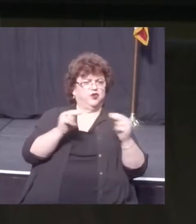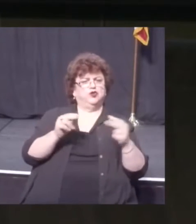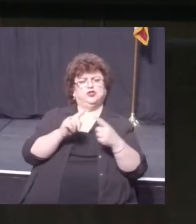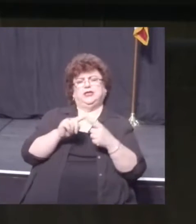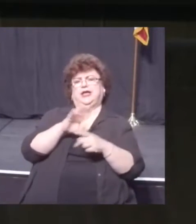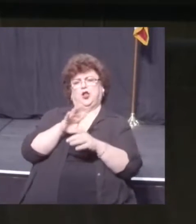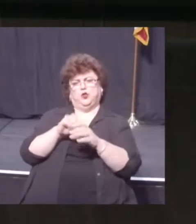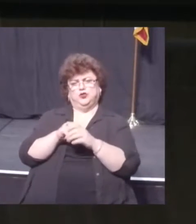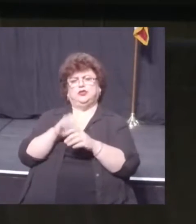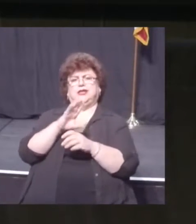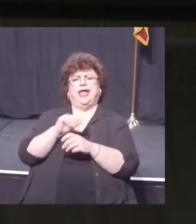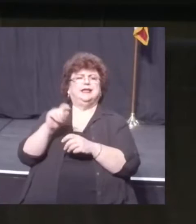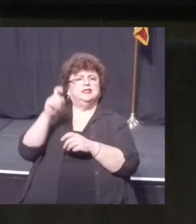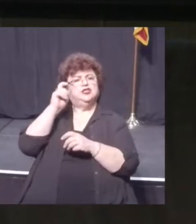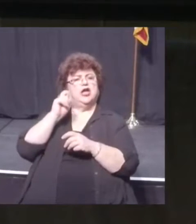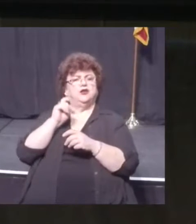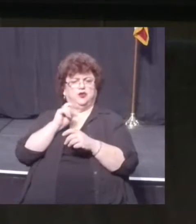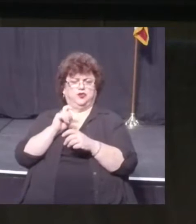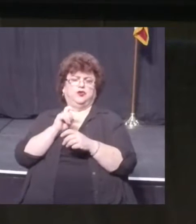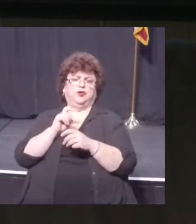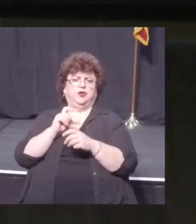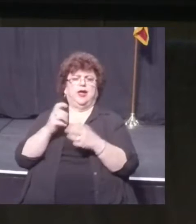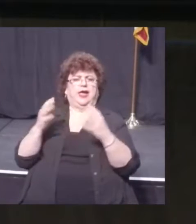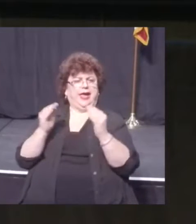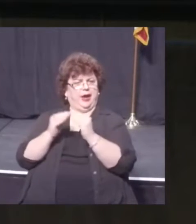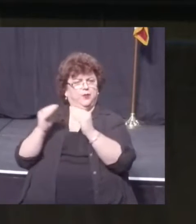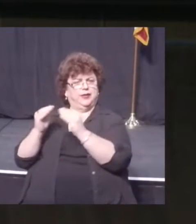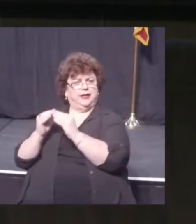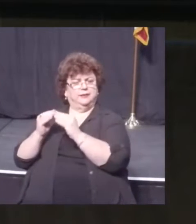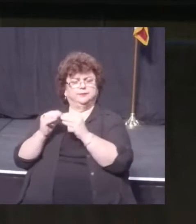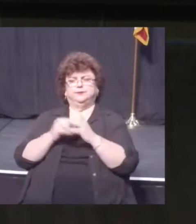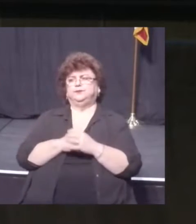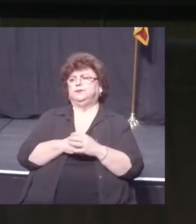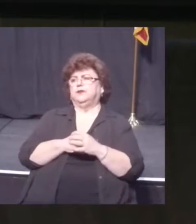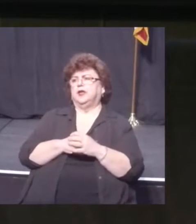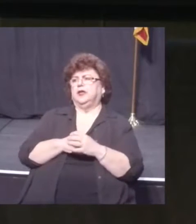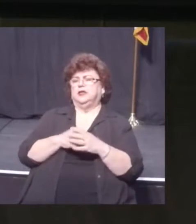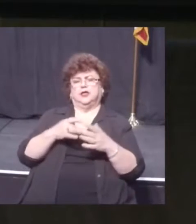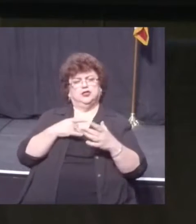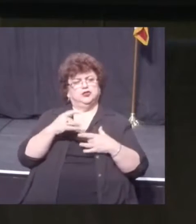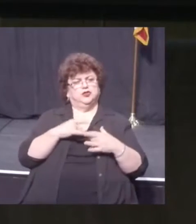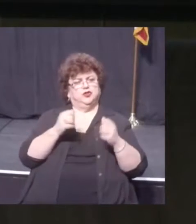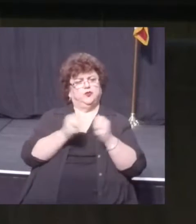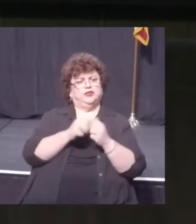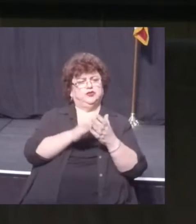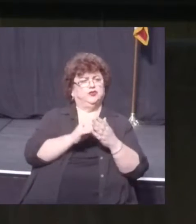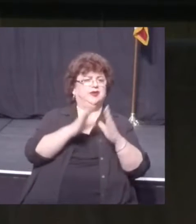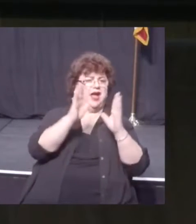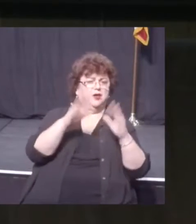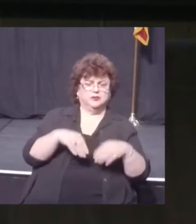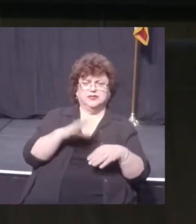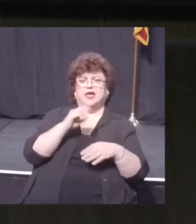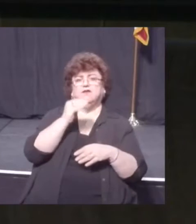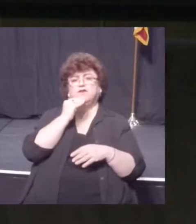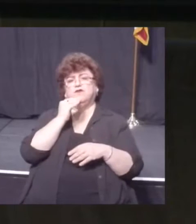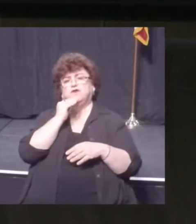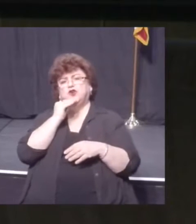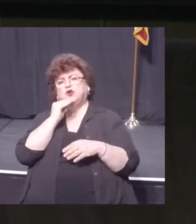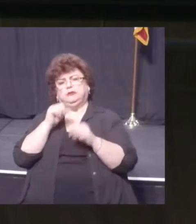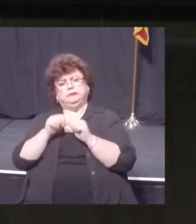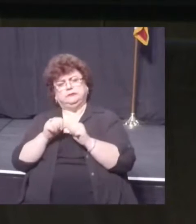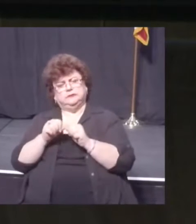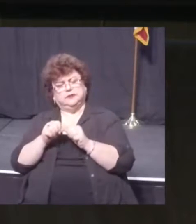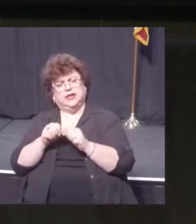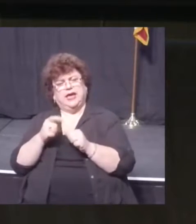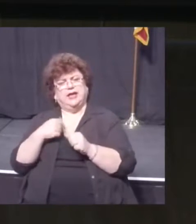gender equity. Community leaders are concerned about student housing and food insecurity, and I've been heartened by